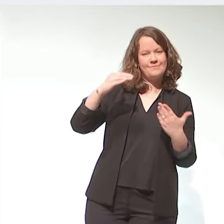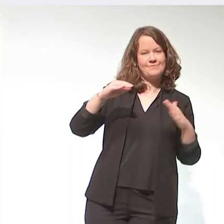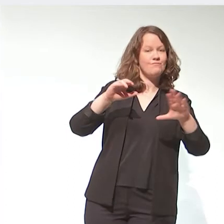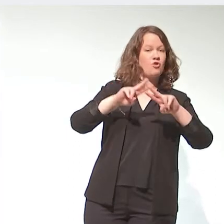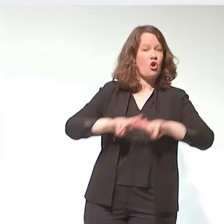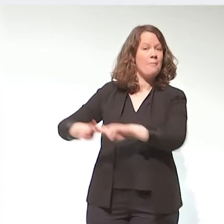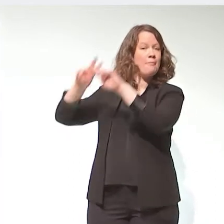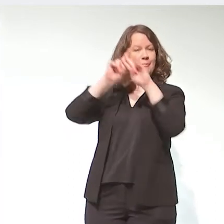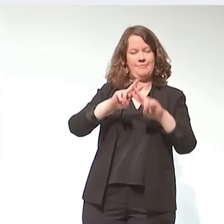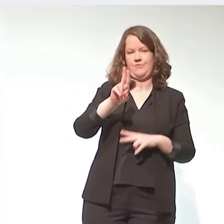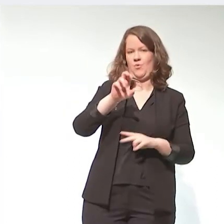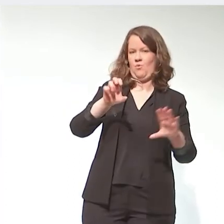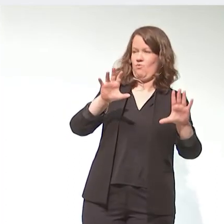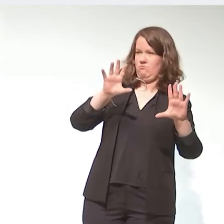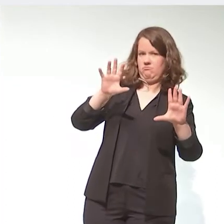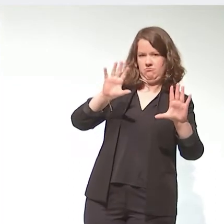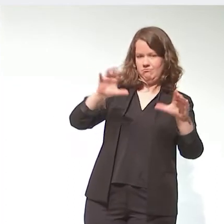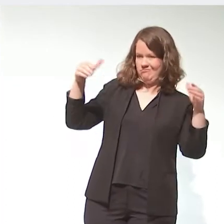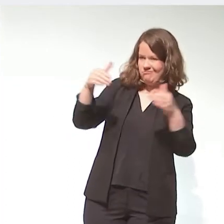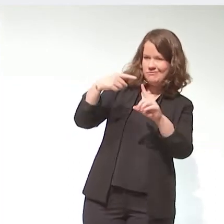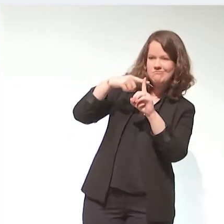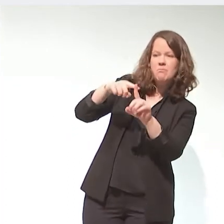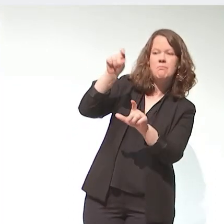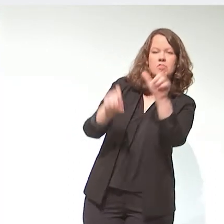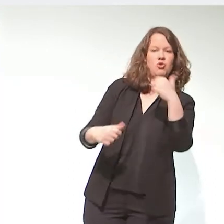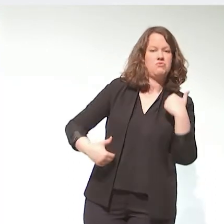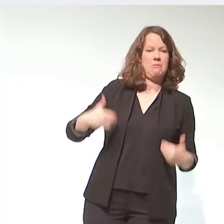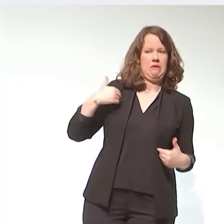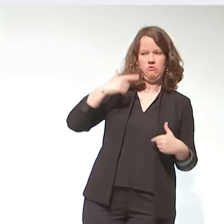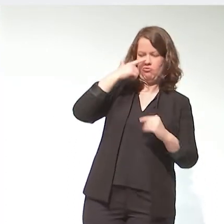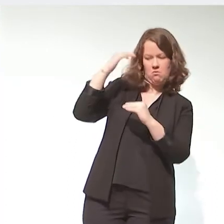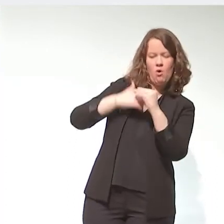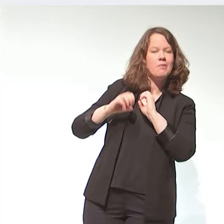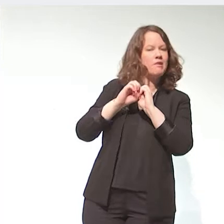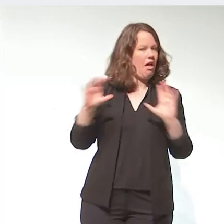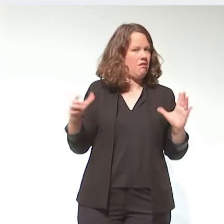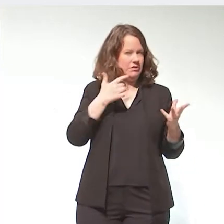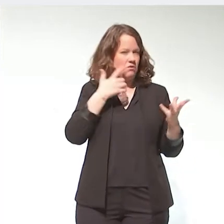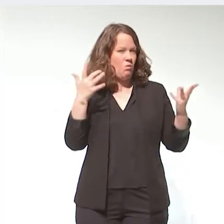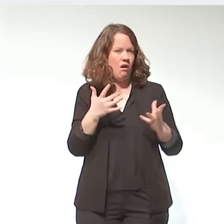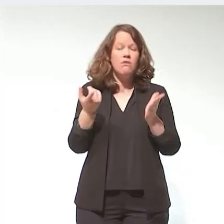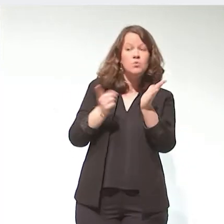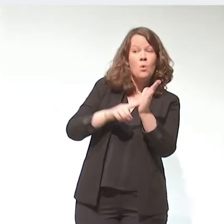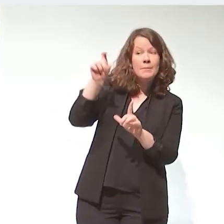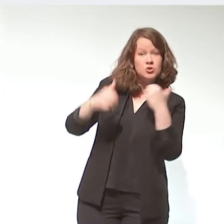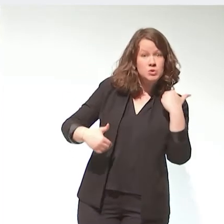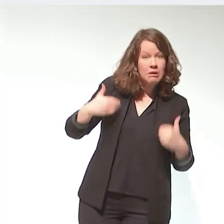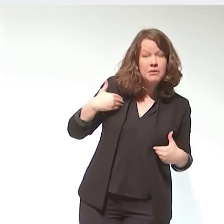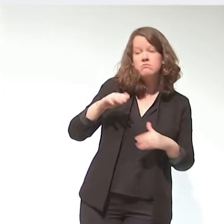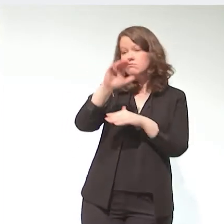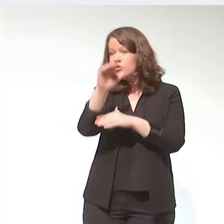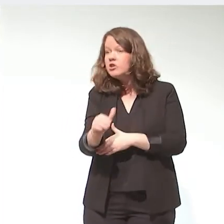strategy for disabled persons is clear. It commits to protect the disabled